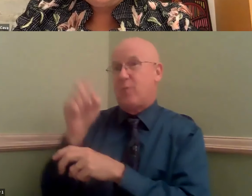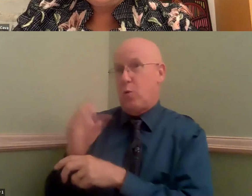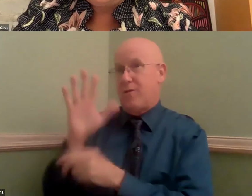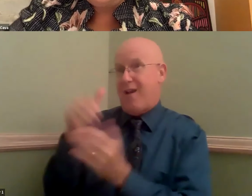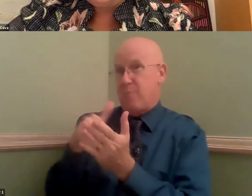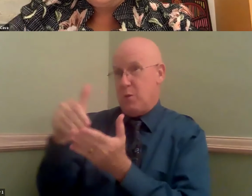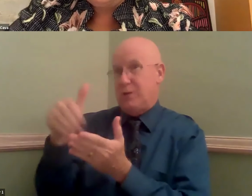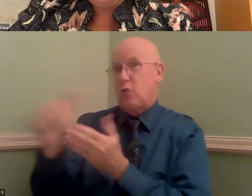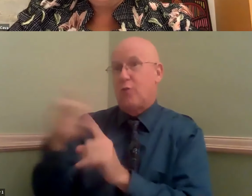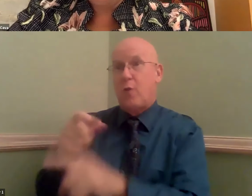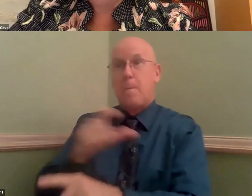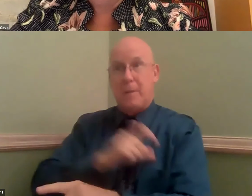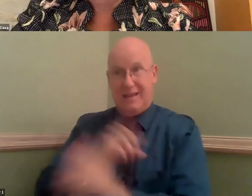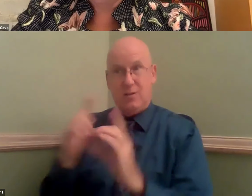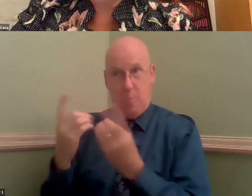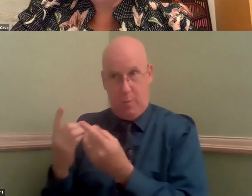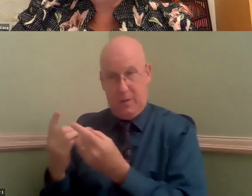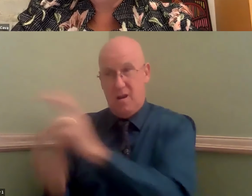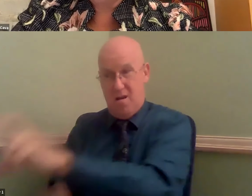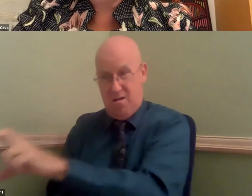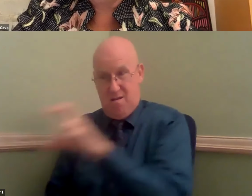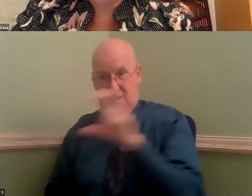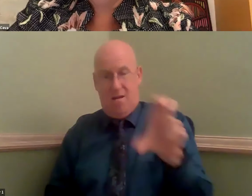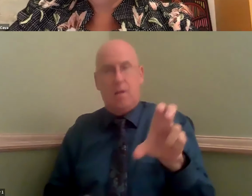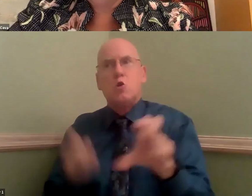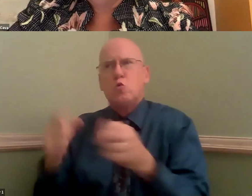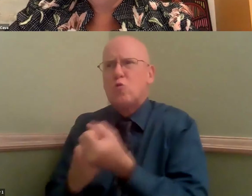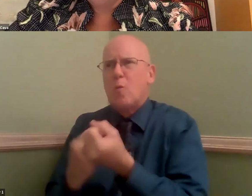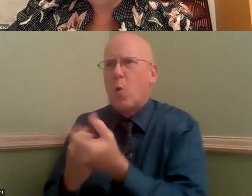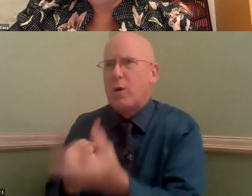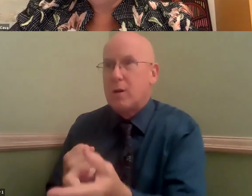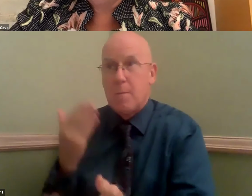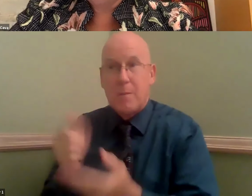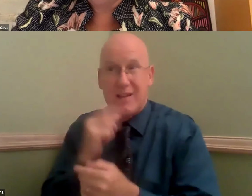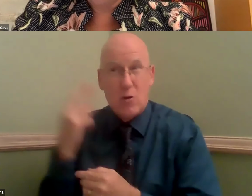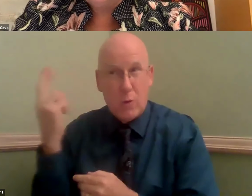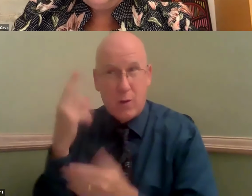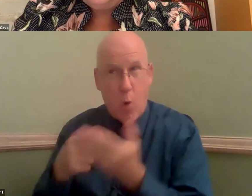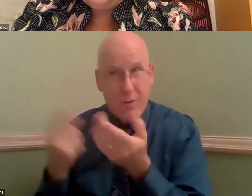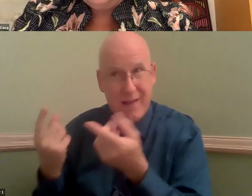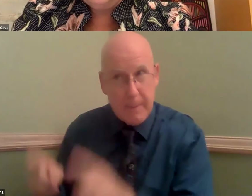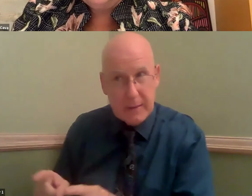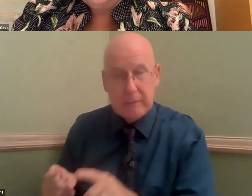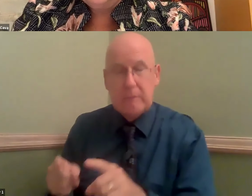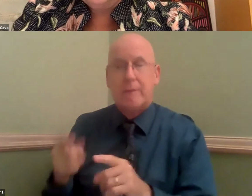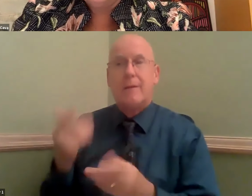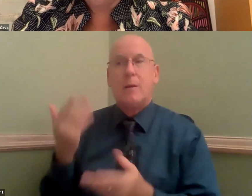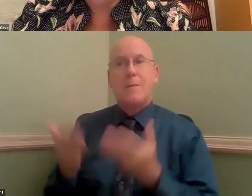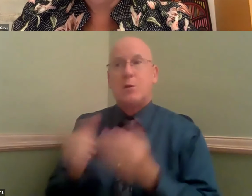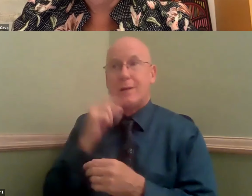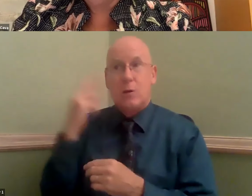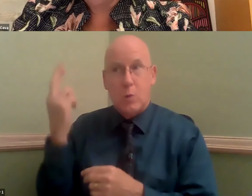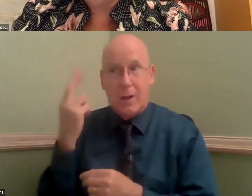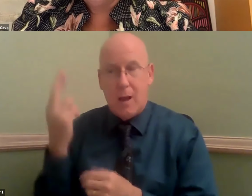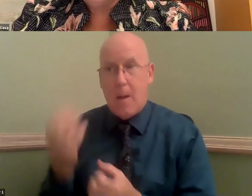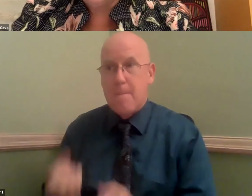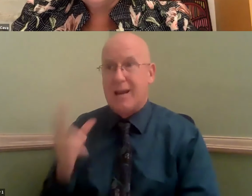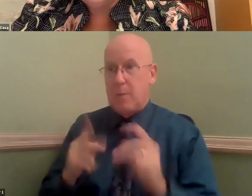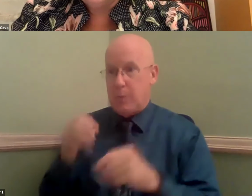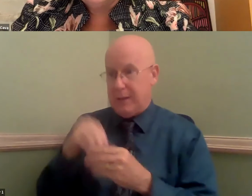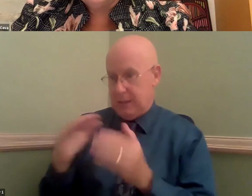budget, because that's what it called for. You supported it. Perhaps you didn't realize what was going on at the time. Perhaps you didn't realize that many folks